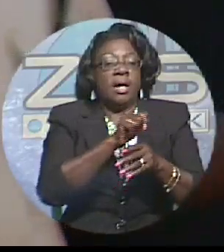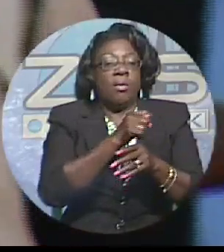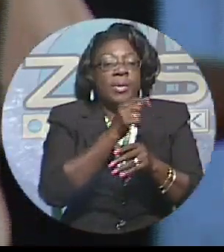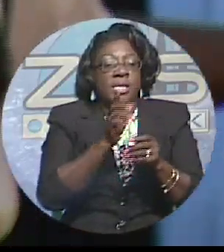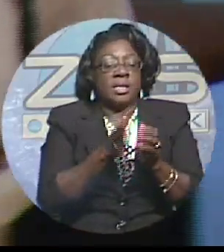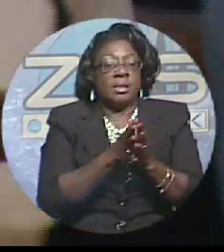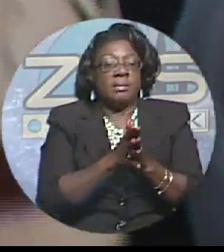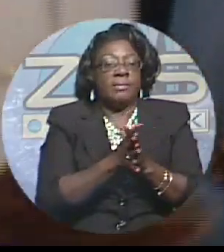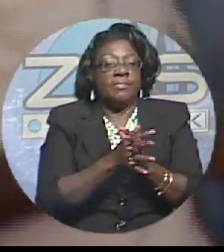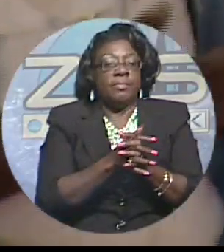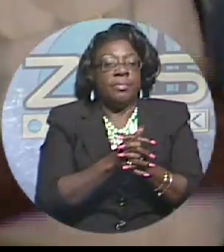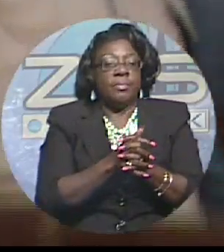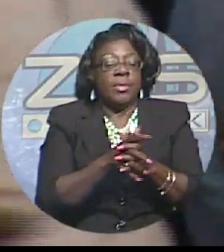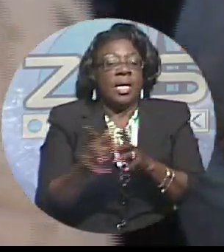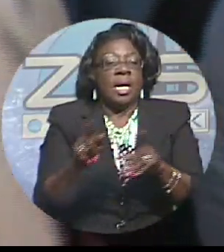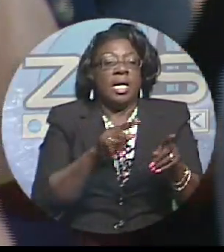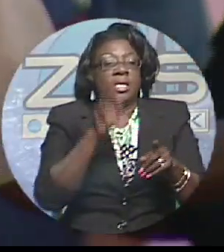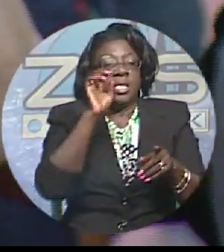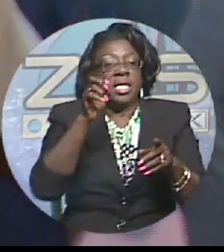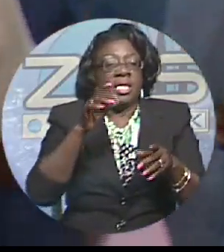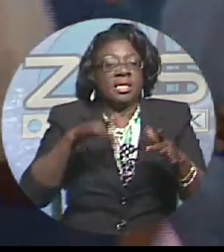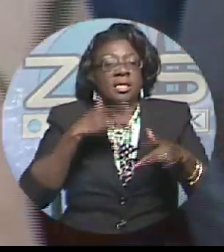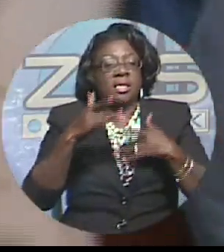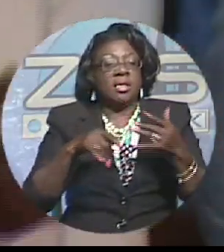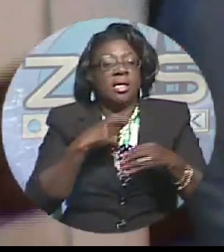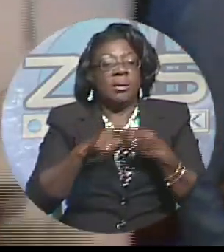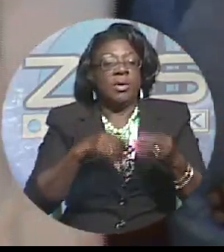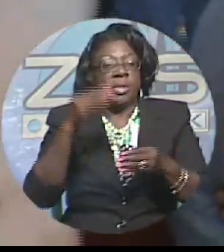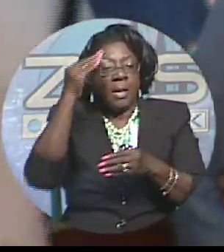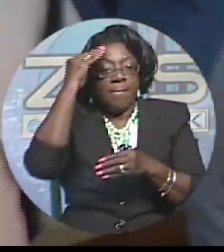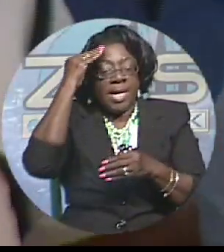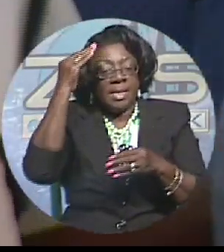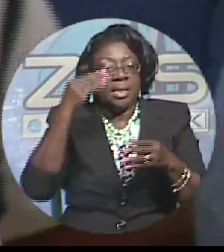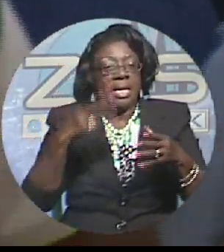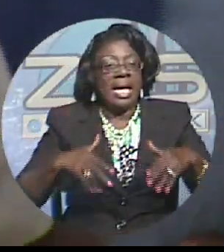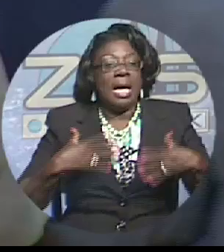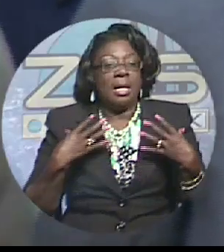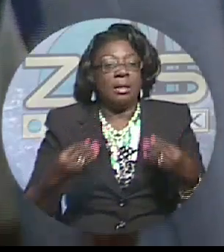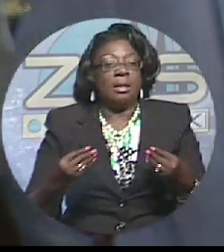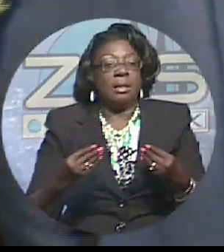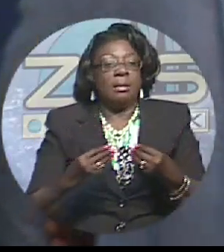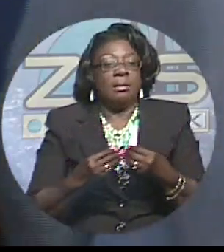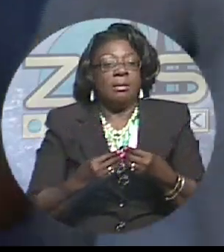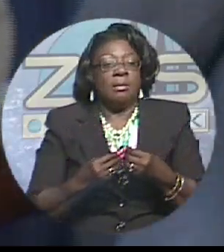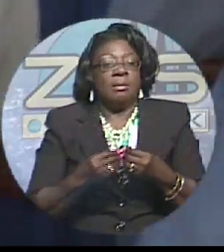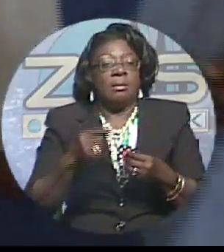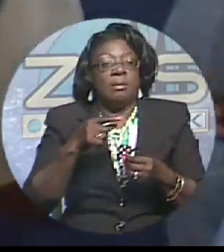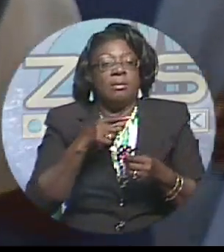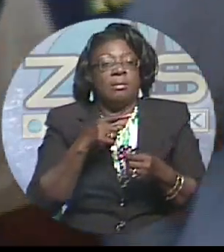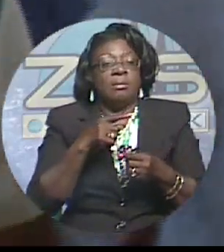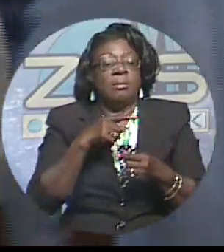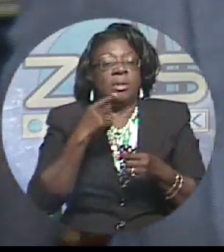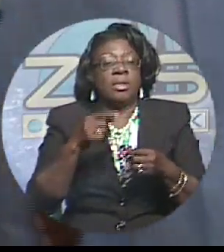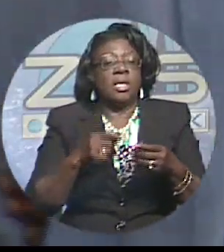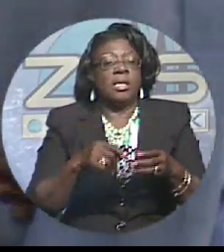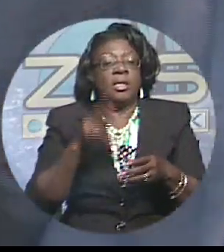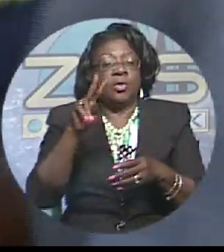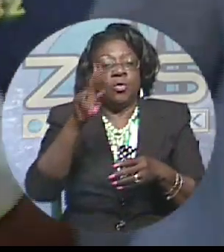of Corrections, as she is concerned about their mental health. The Chief Magistrate reminded the attorney that her clients are